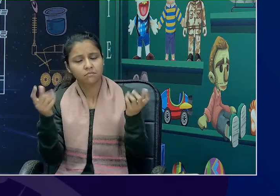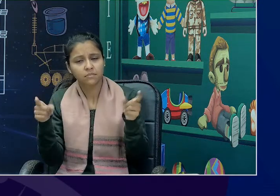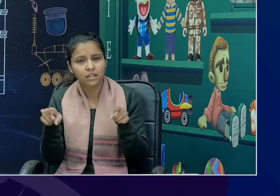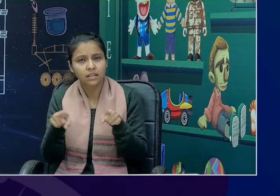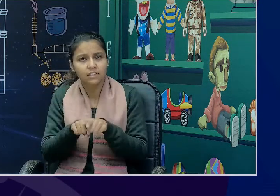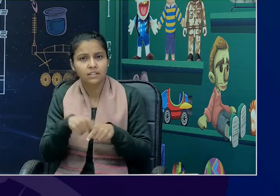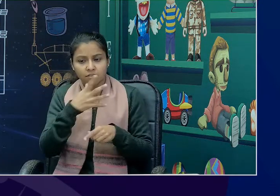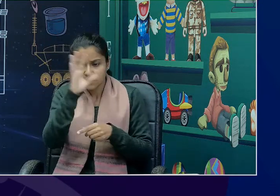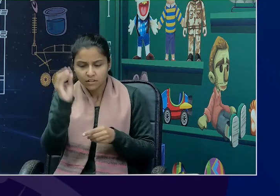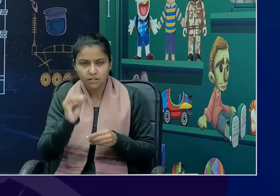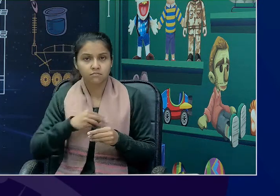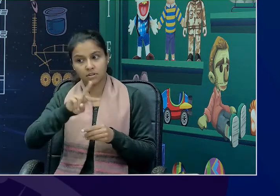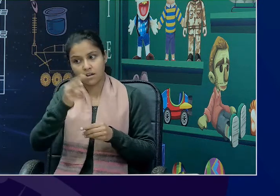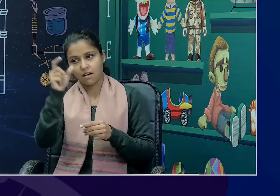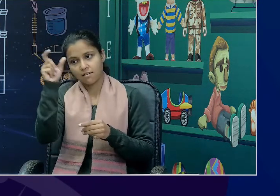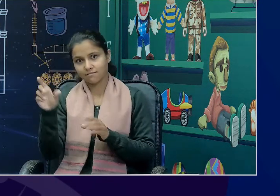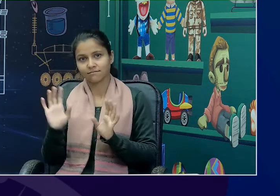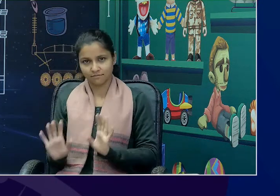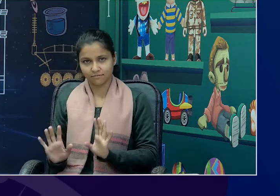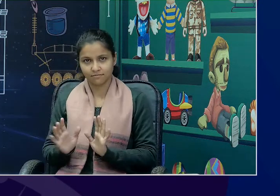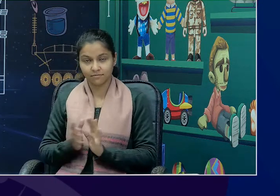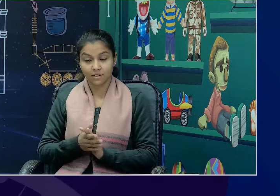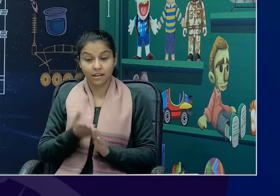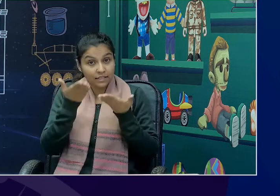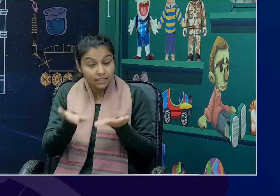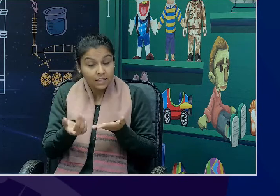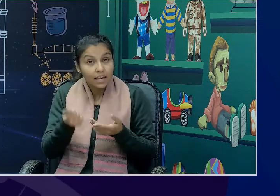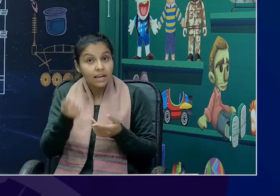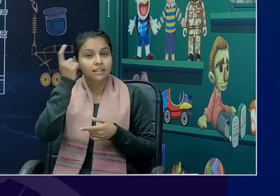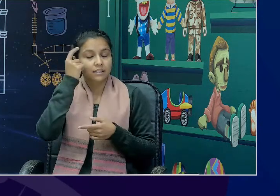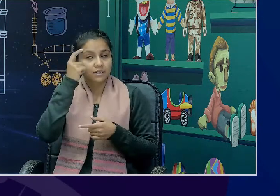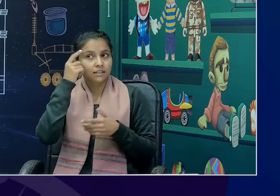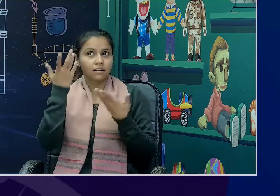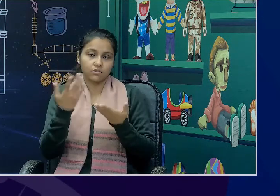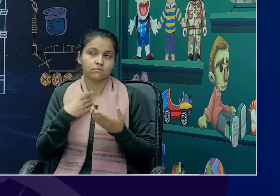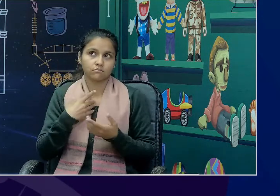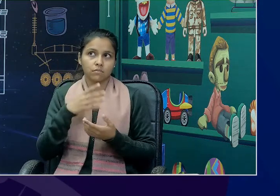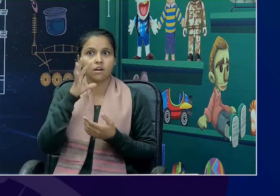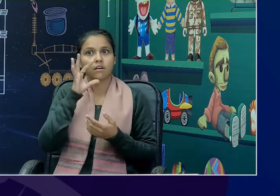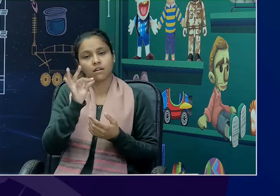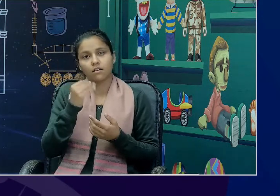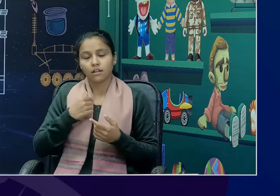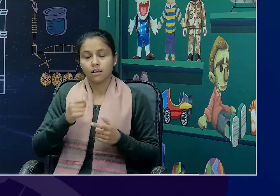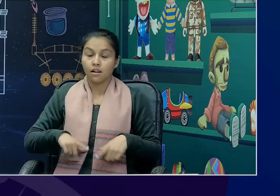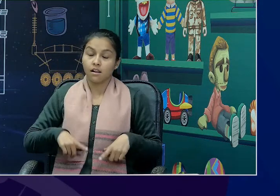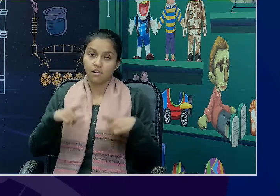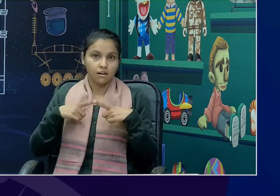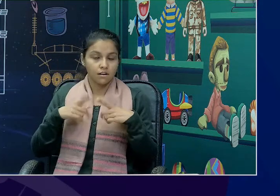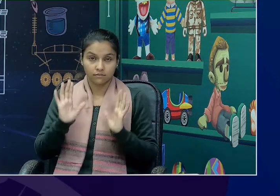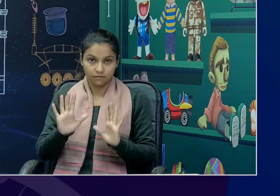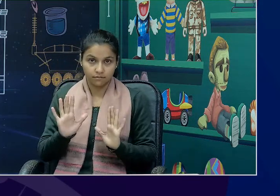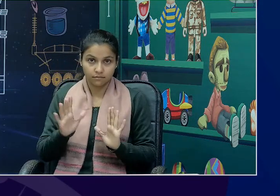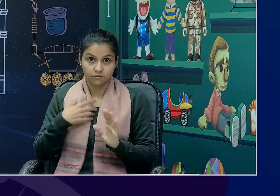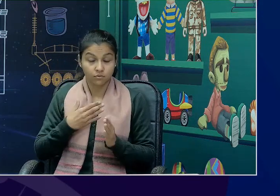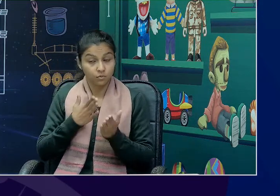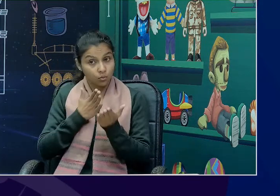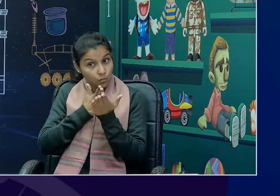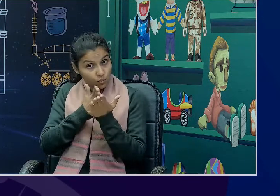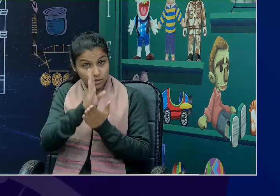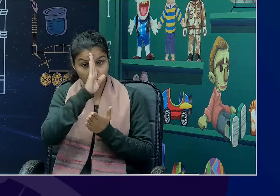he has not given to others. That thing he realized at that point when he had a straightforward